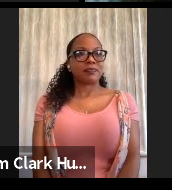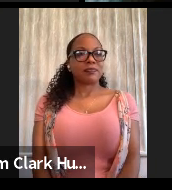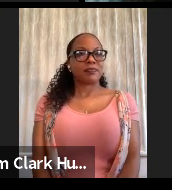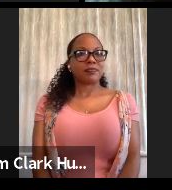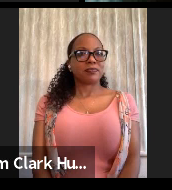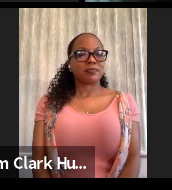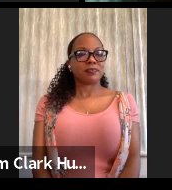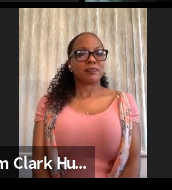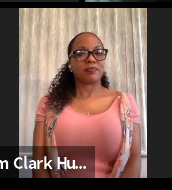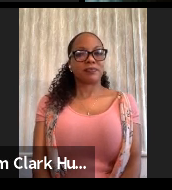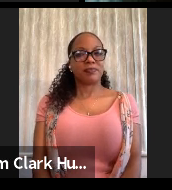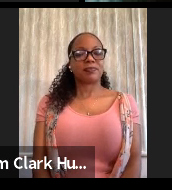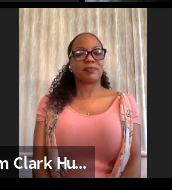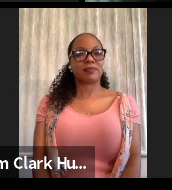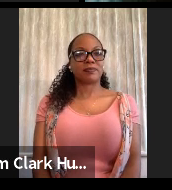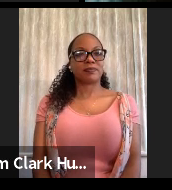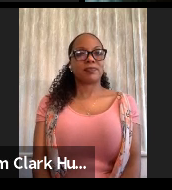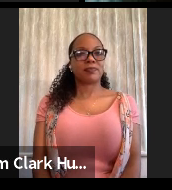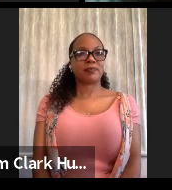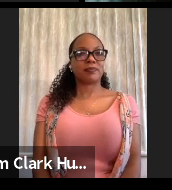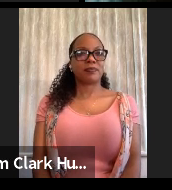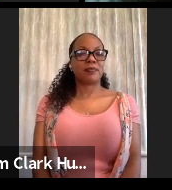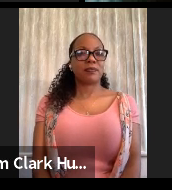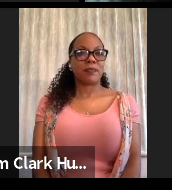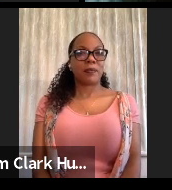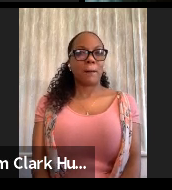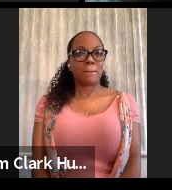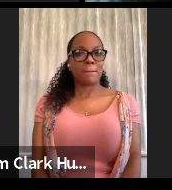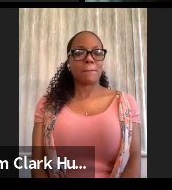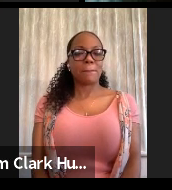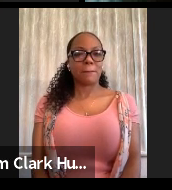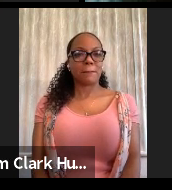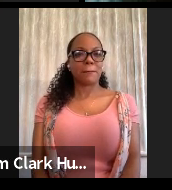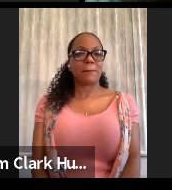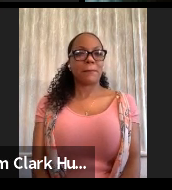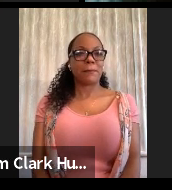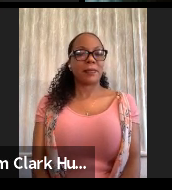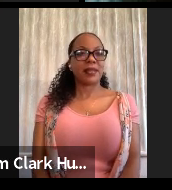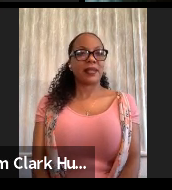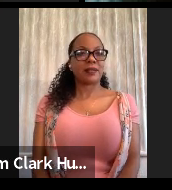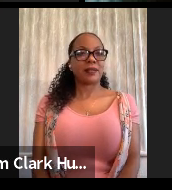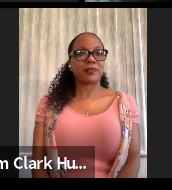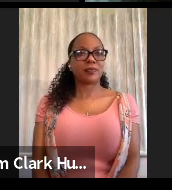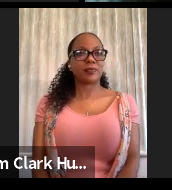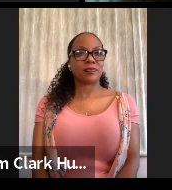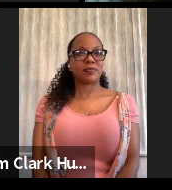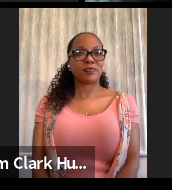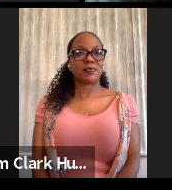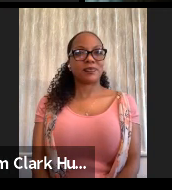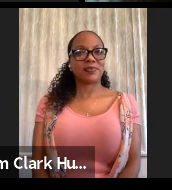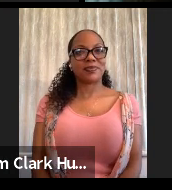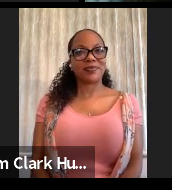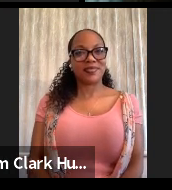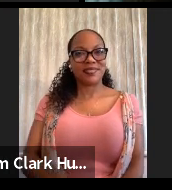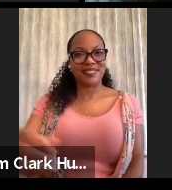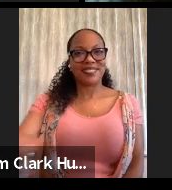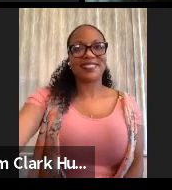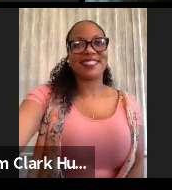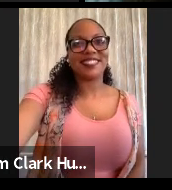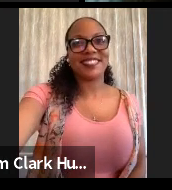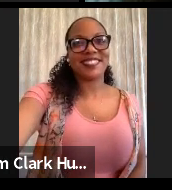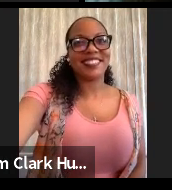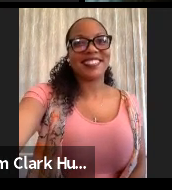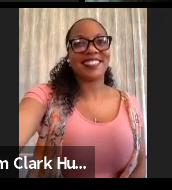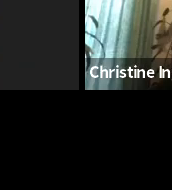Valerie Russell. Good afternoon, President Reed and the members of the Board of Aldermen. Good